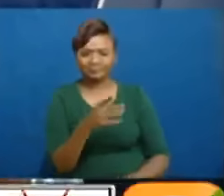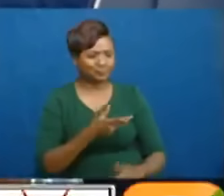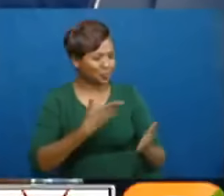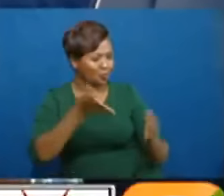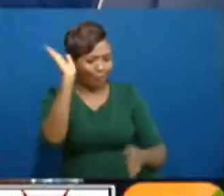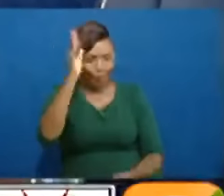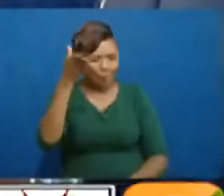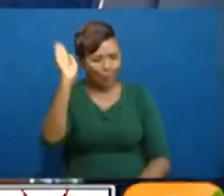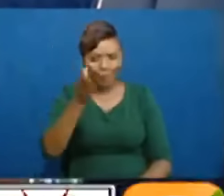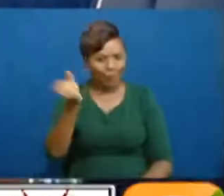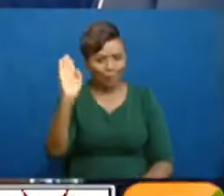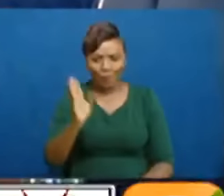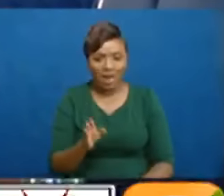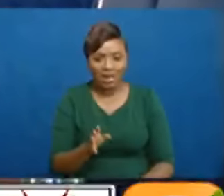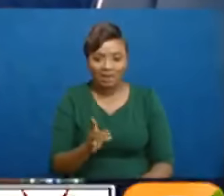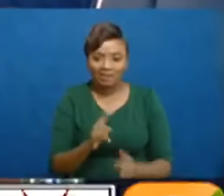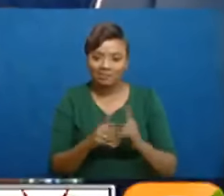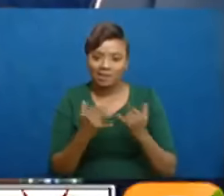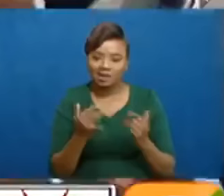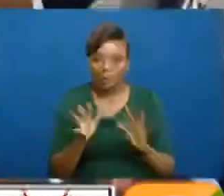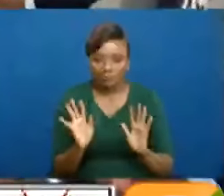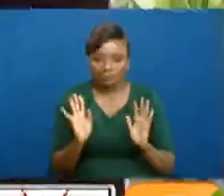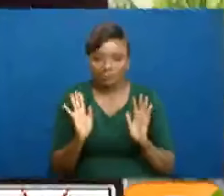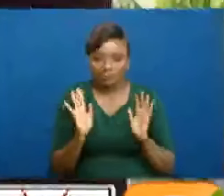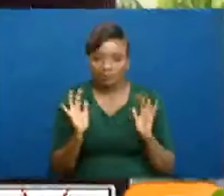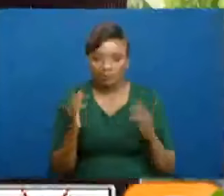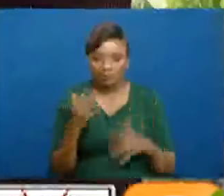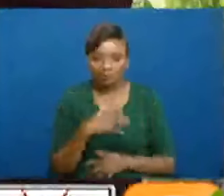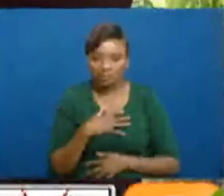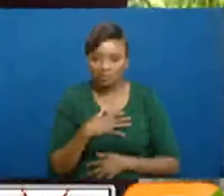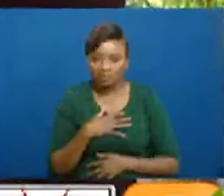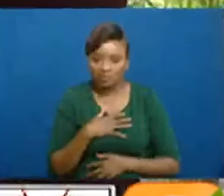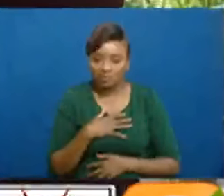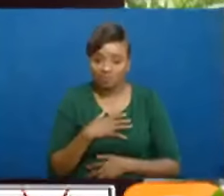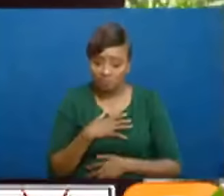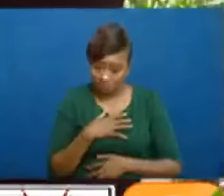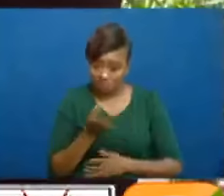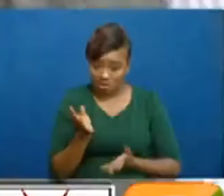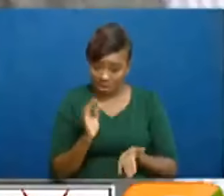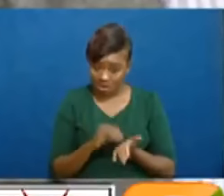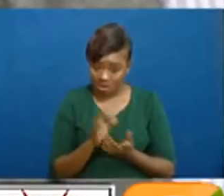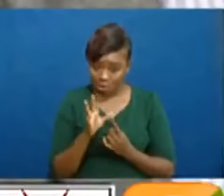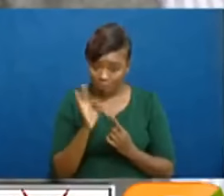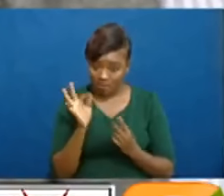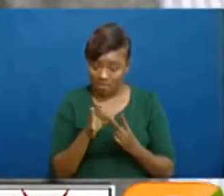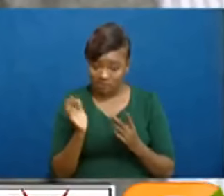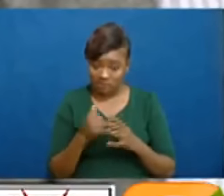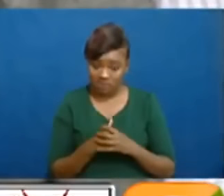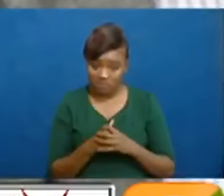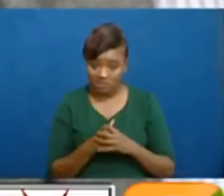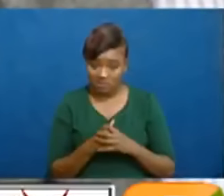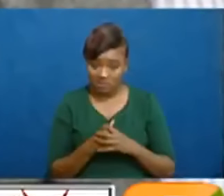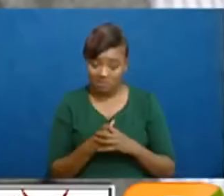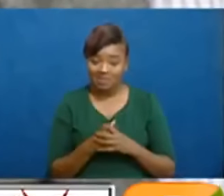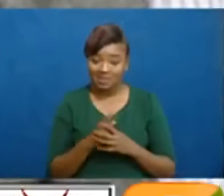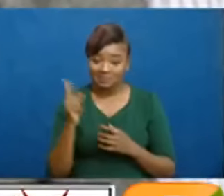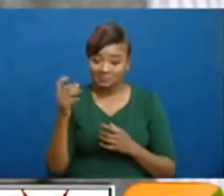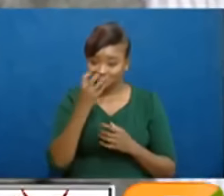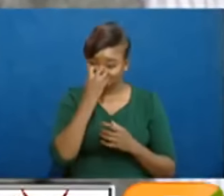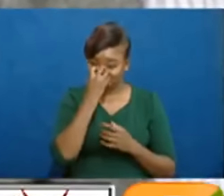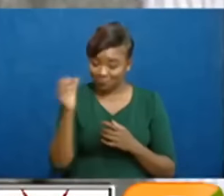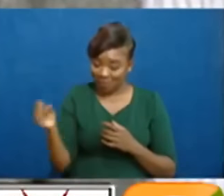but the celebrations might well have been premature after he made onto the cabinet list. Ruto reinstated his man,